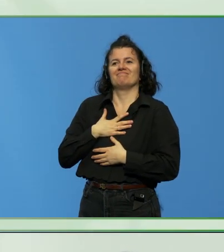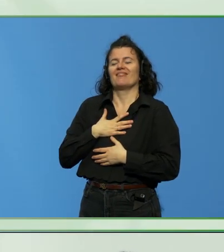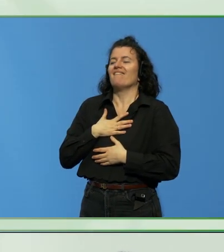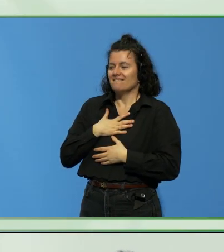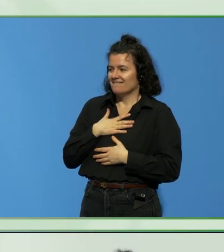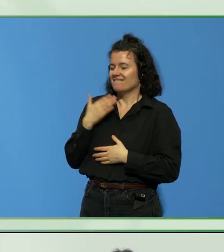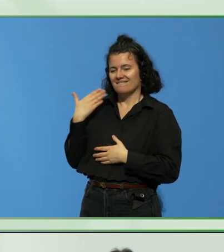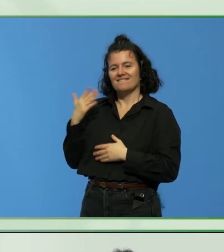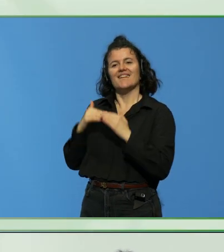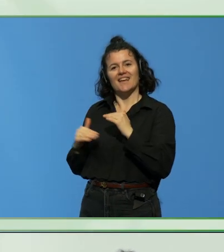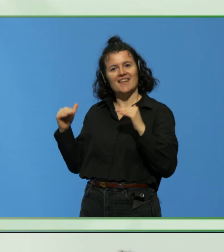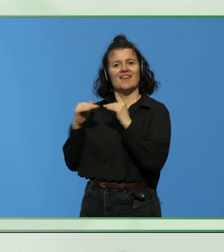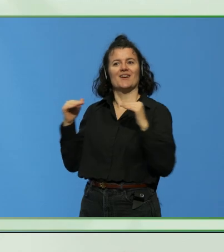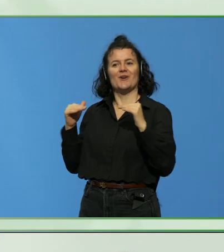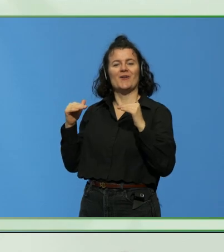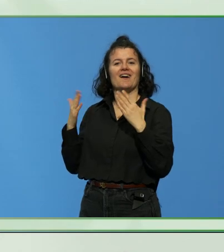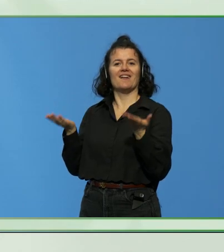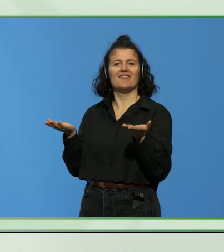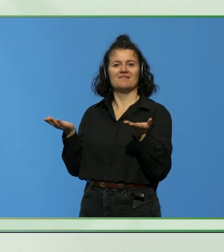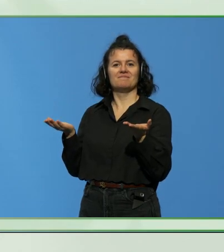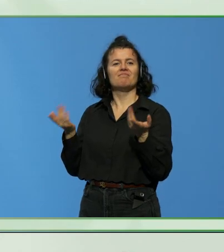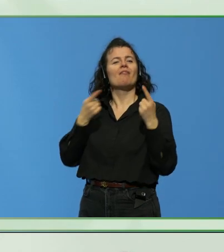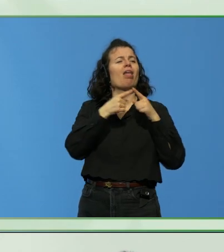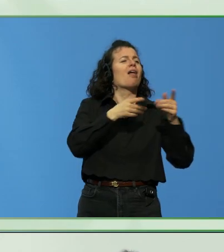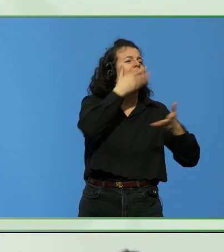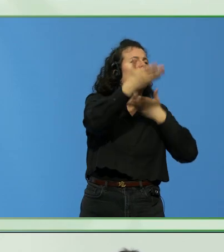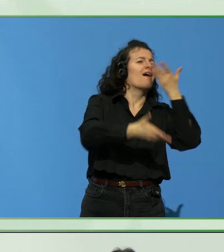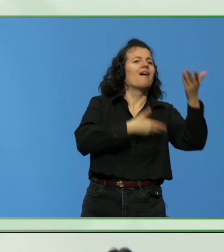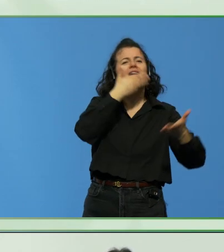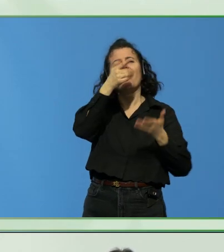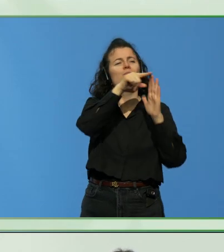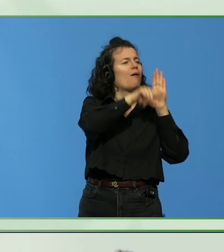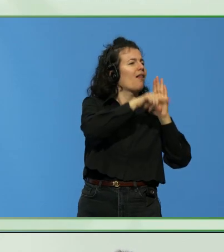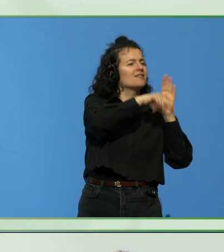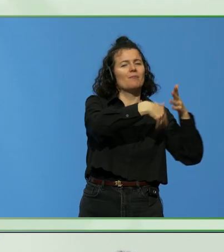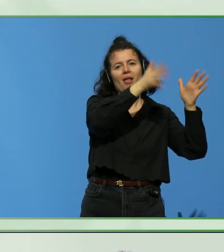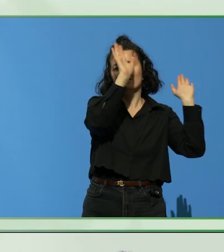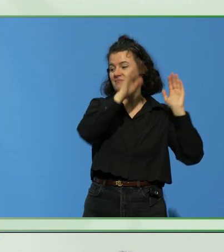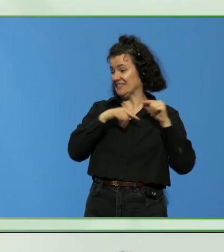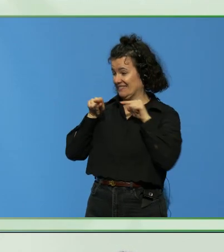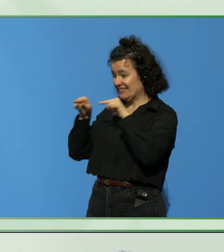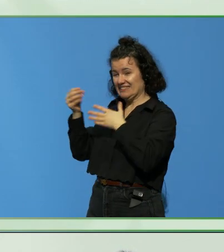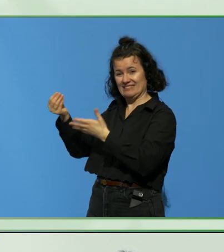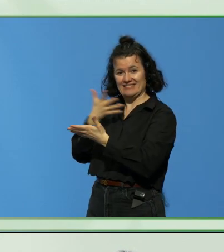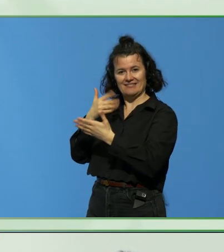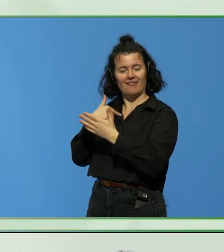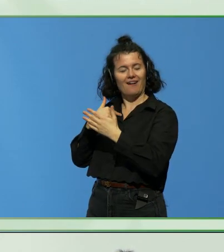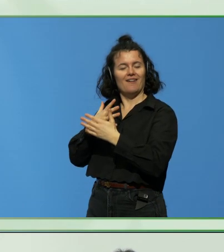equal experience better than any policy document ever could.